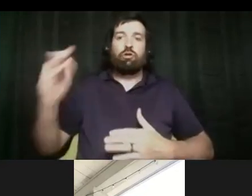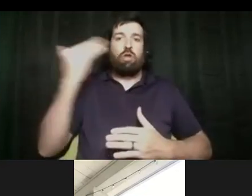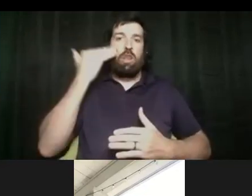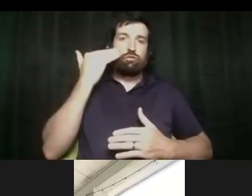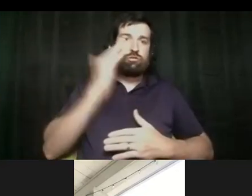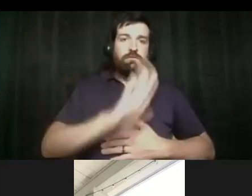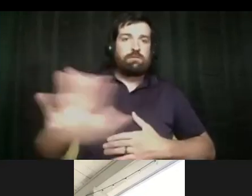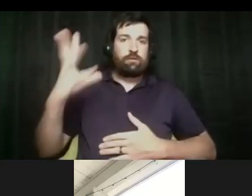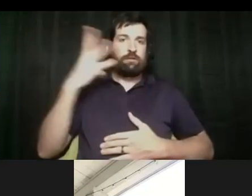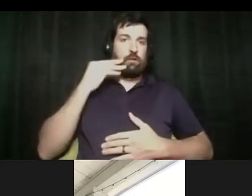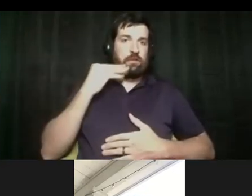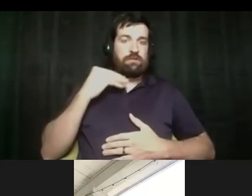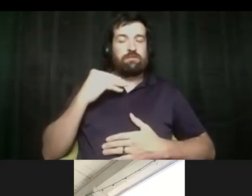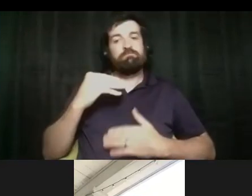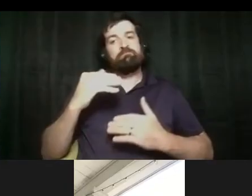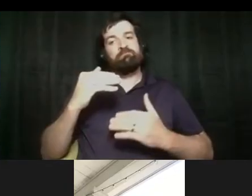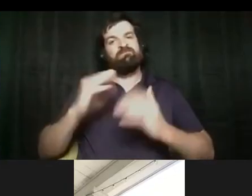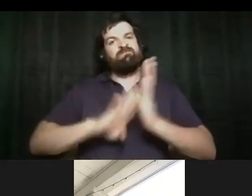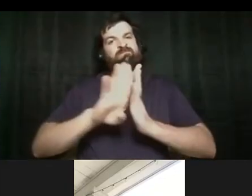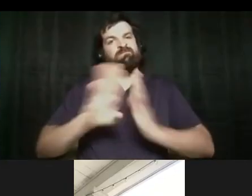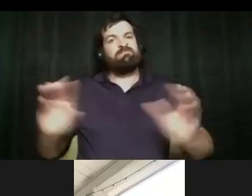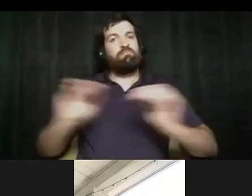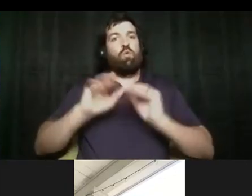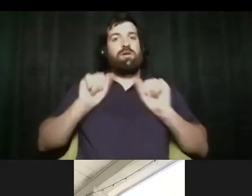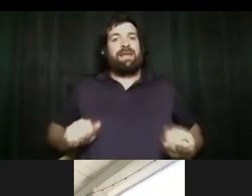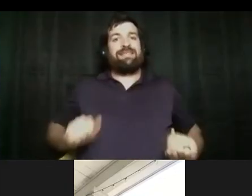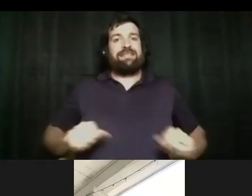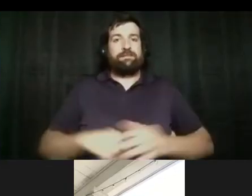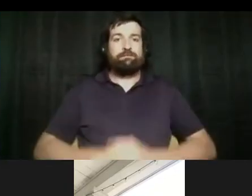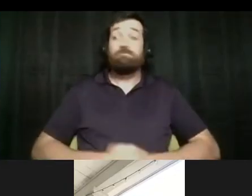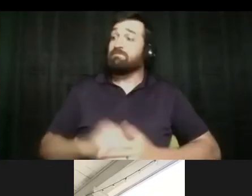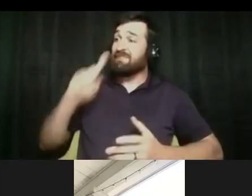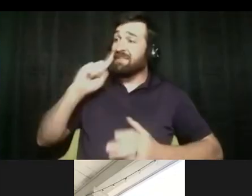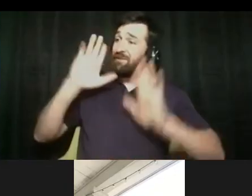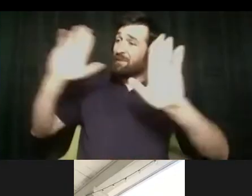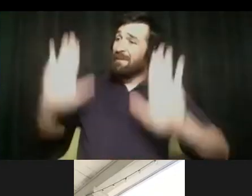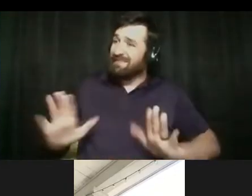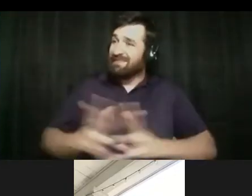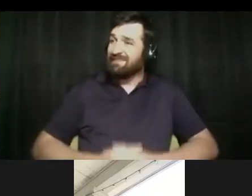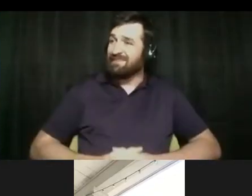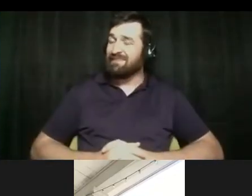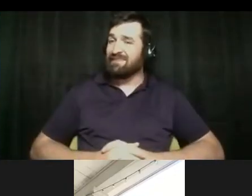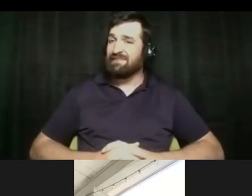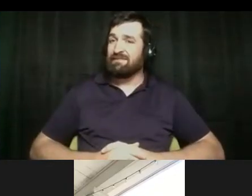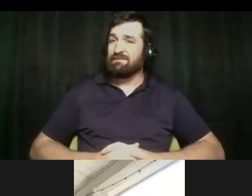you being able to build some capacity as a result. Yeah, that sounds like an amazing experience.